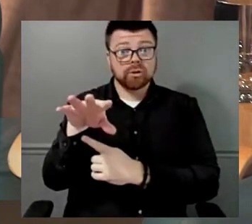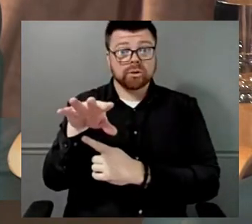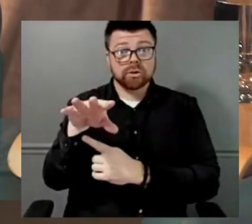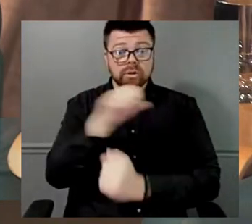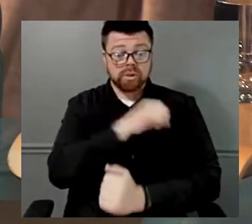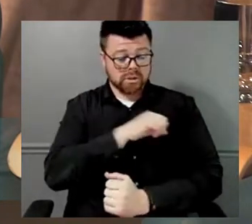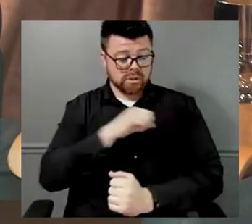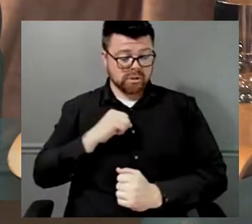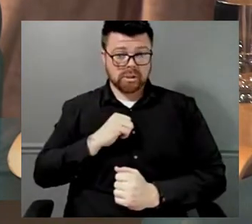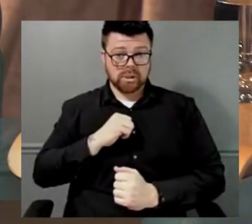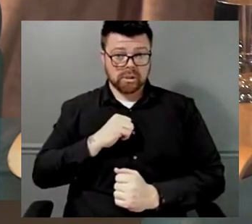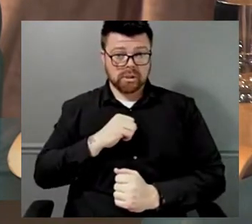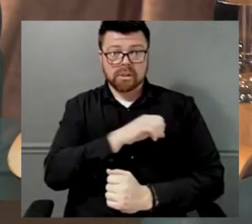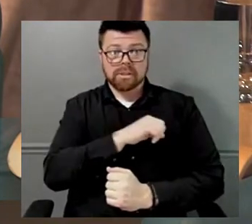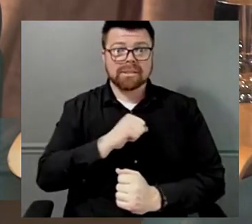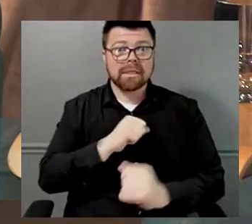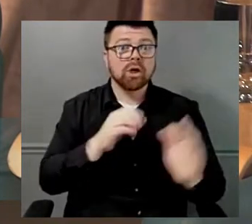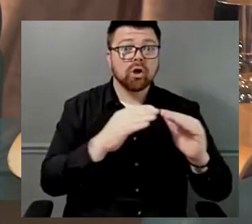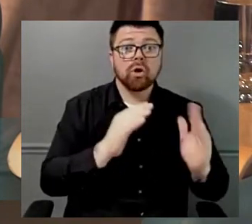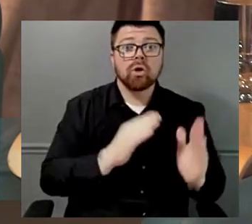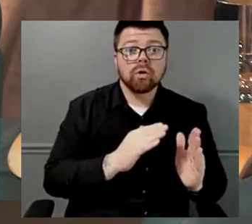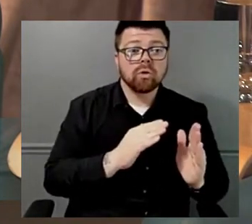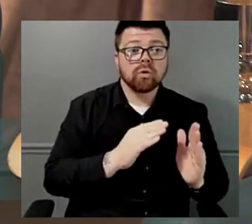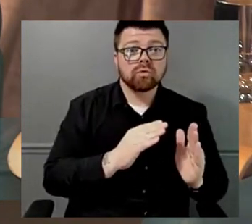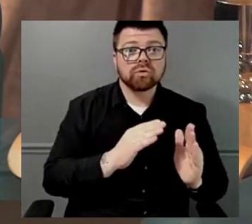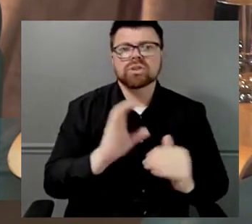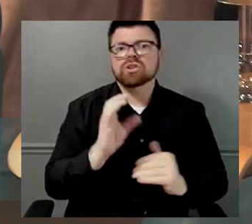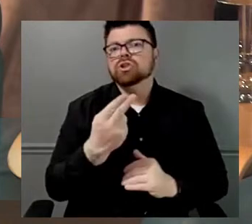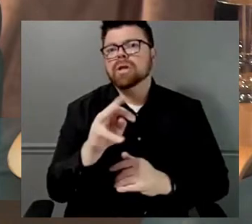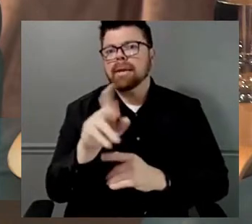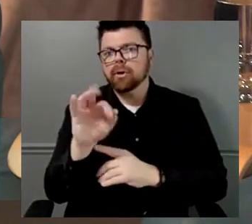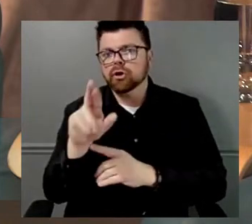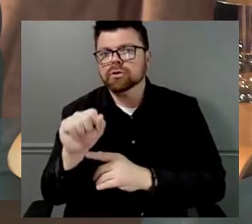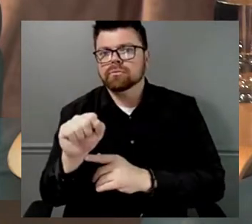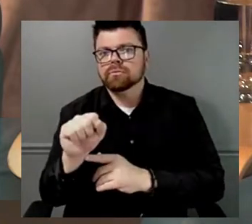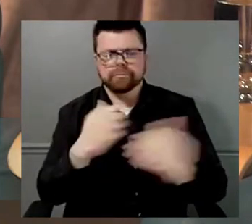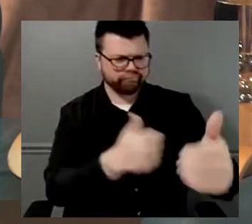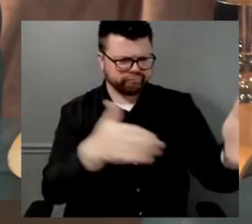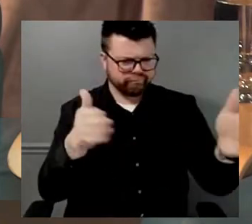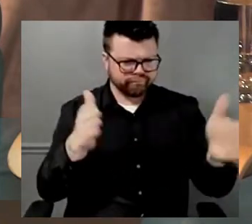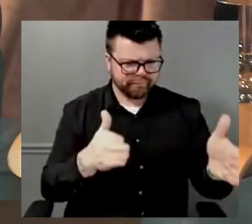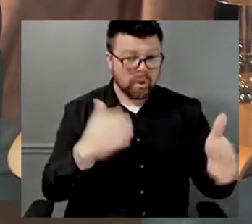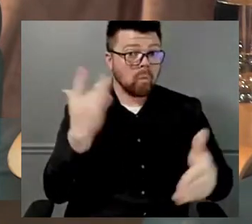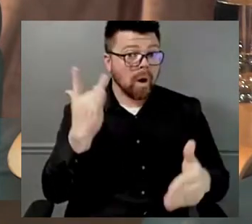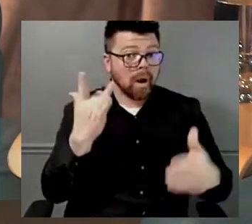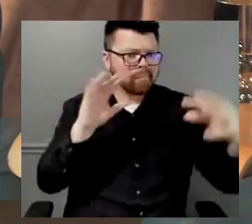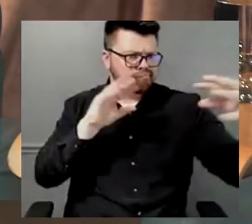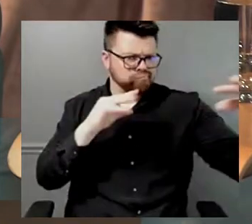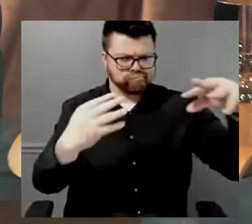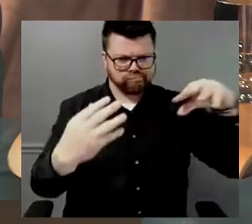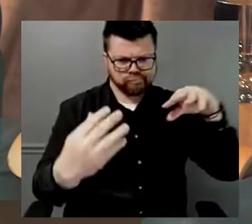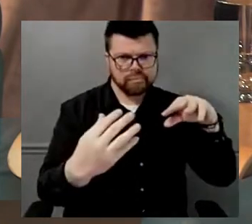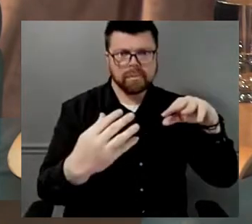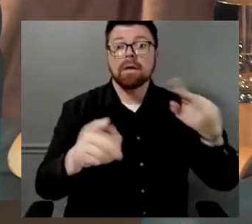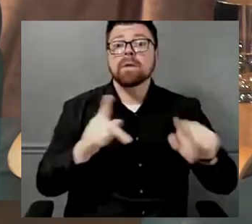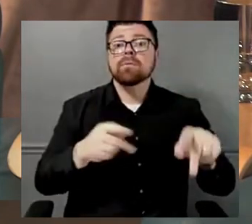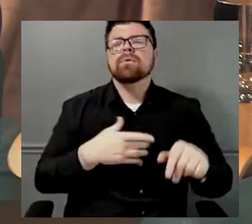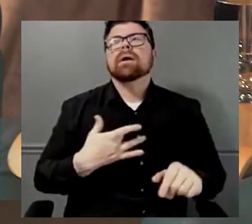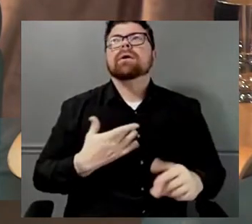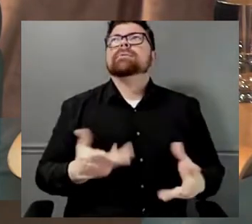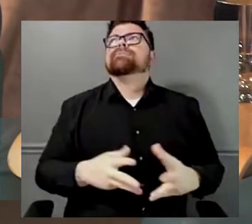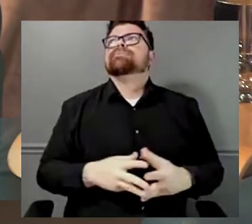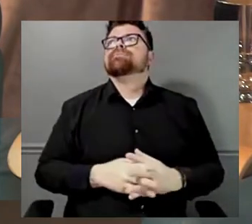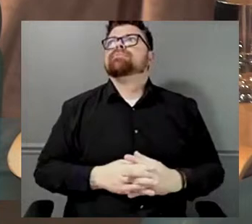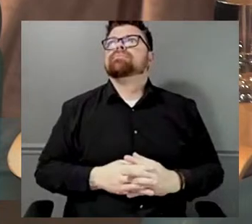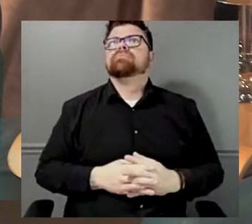the Senate and House chambers. Because with the cameras, people felt no longer